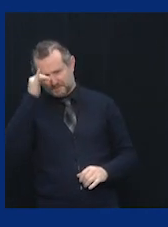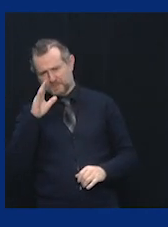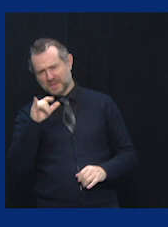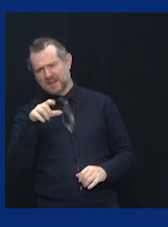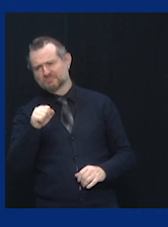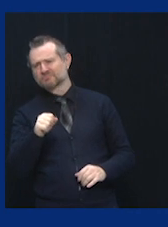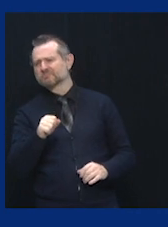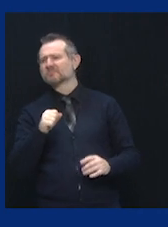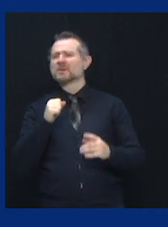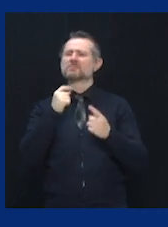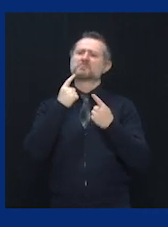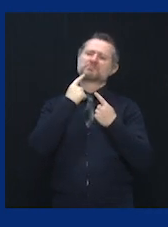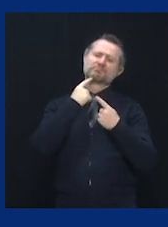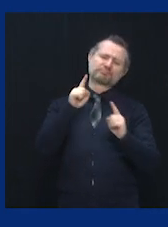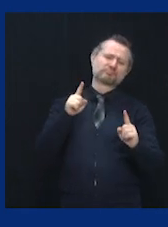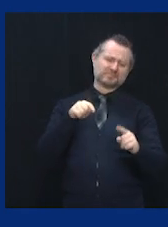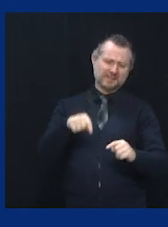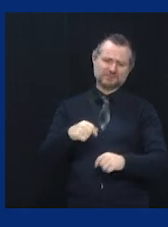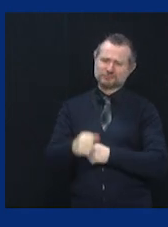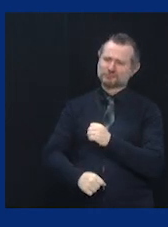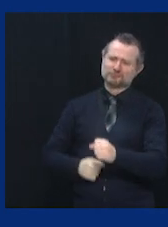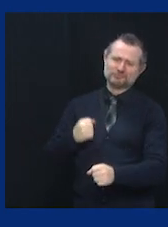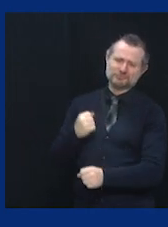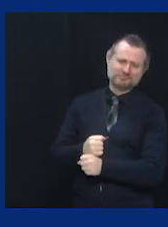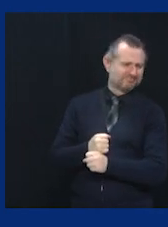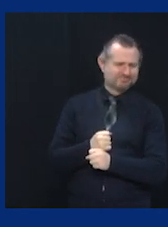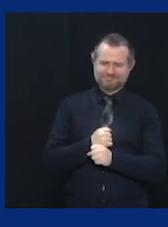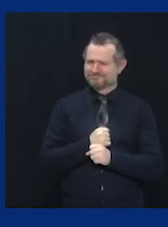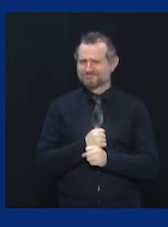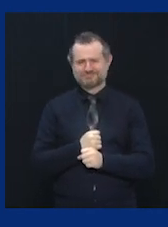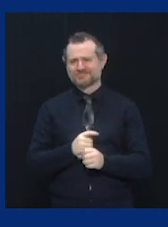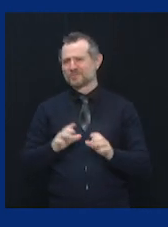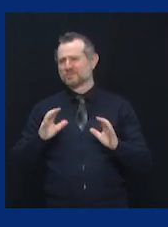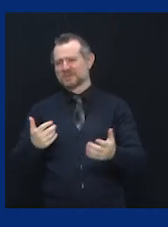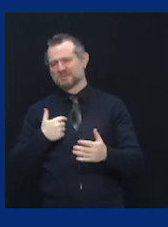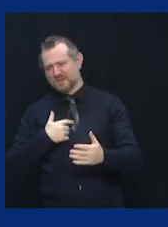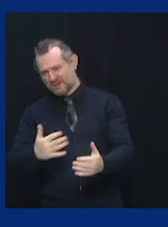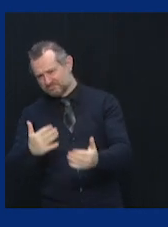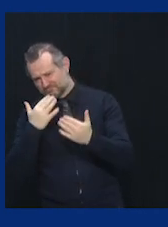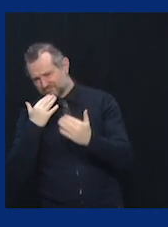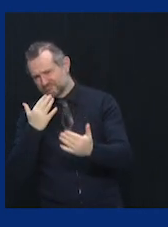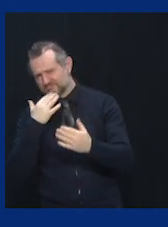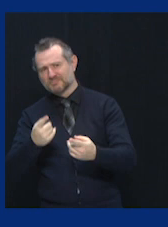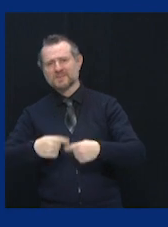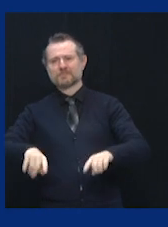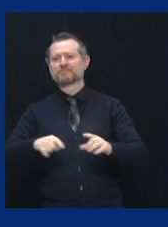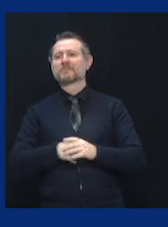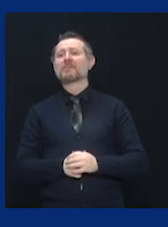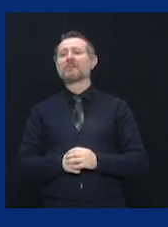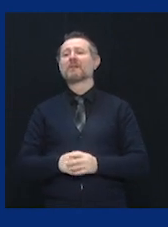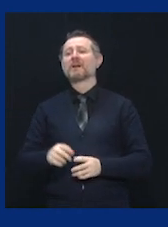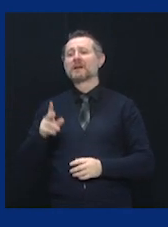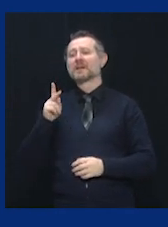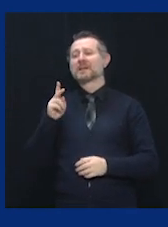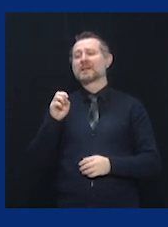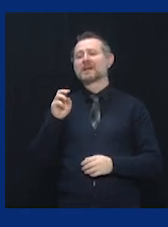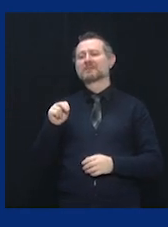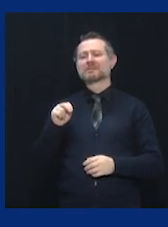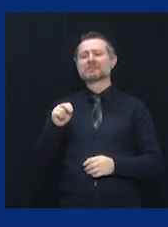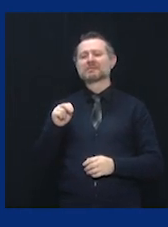was achieved by this team. And we thank all of them. Kim and Terry Pagula, they have